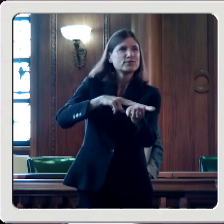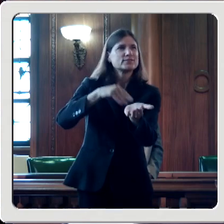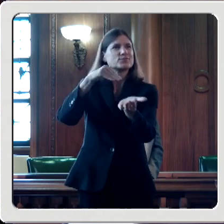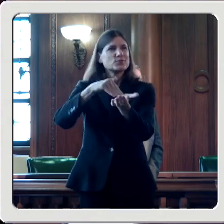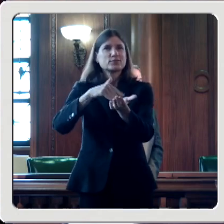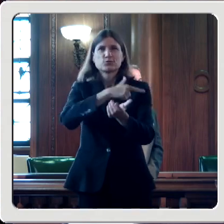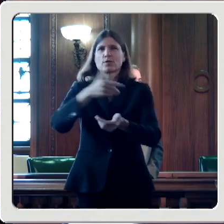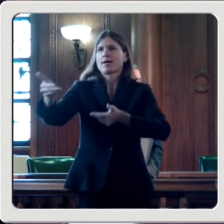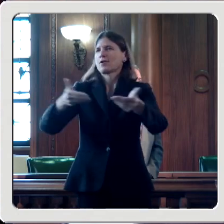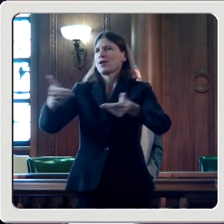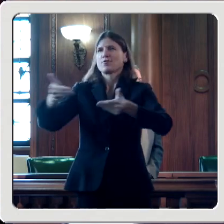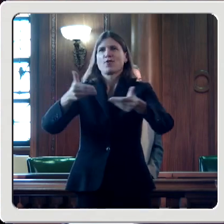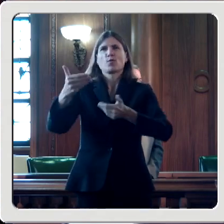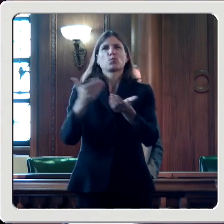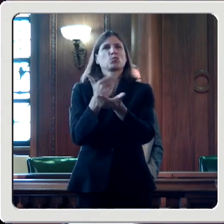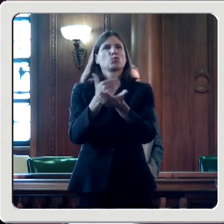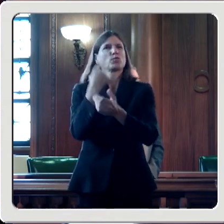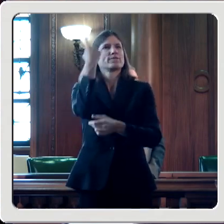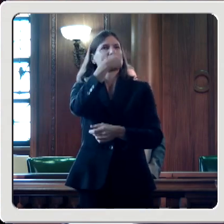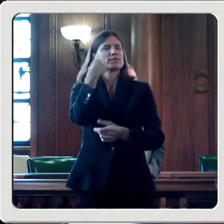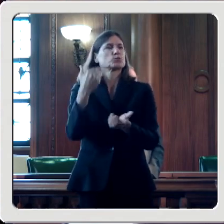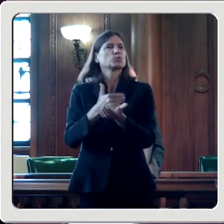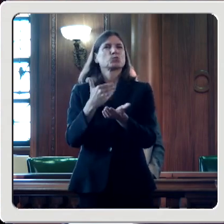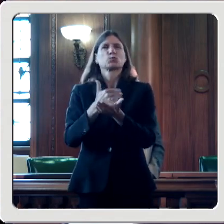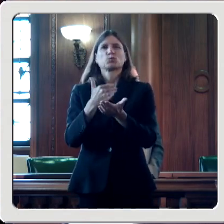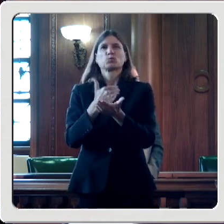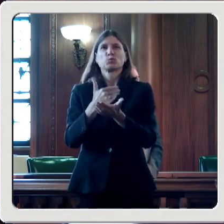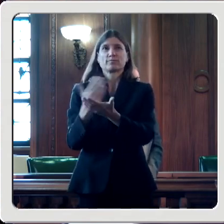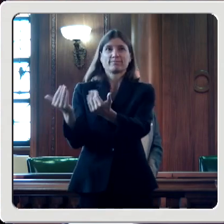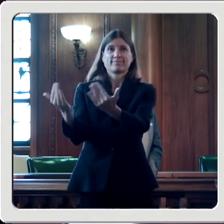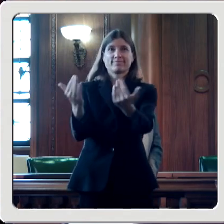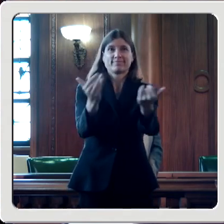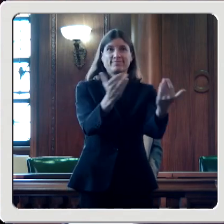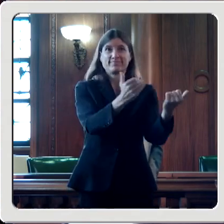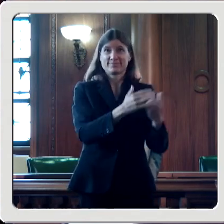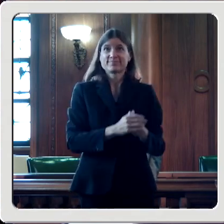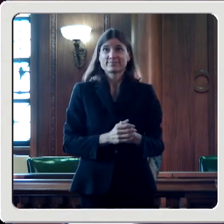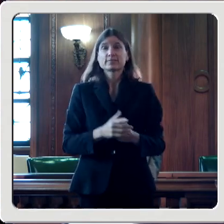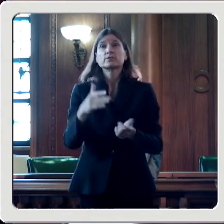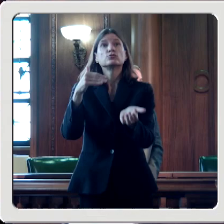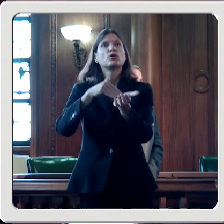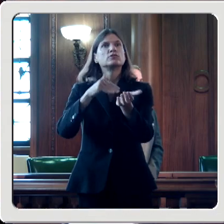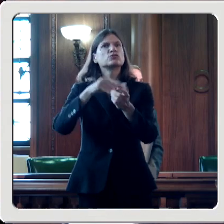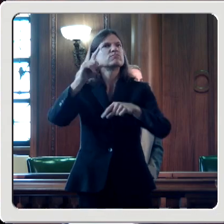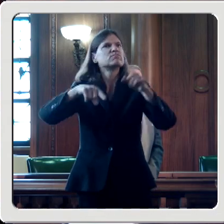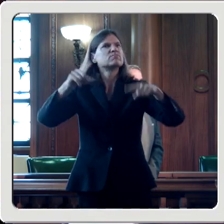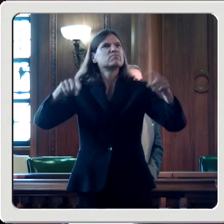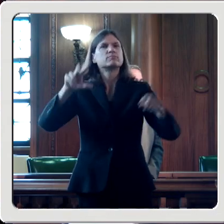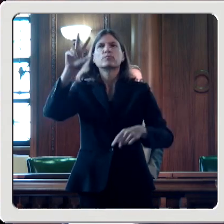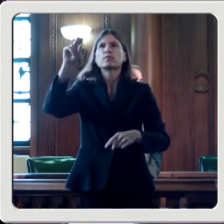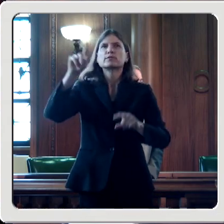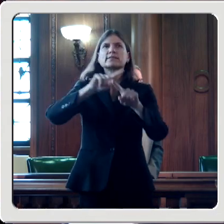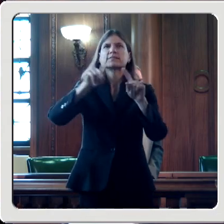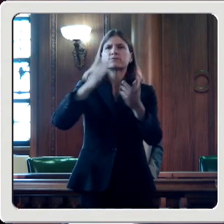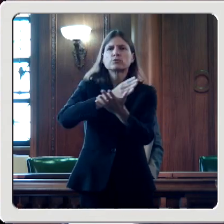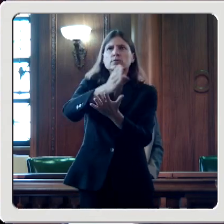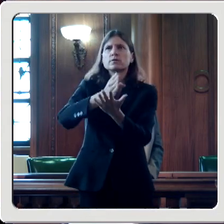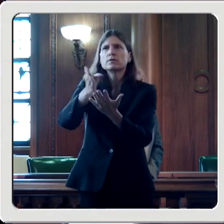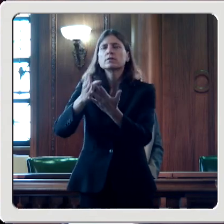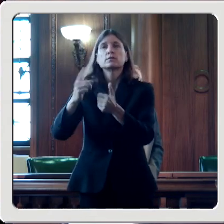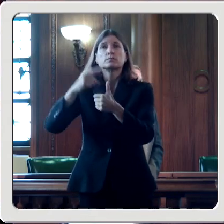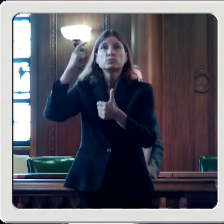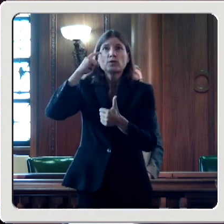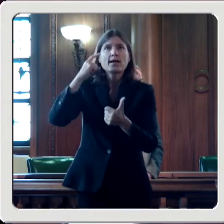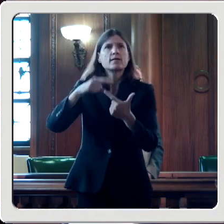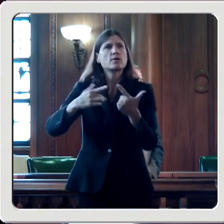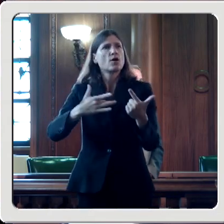And so there are 30 different health professions that train at Bay State, as well as a number of non-professional